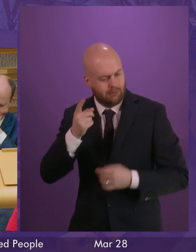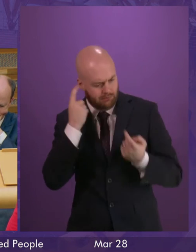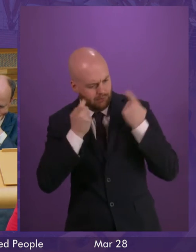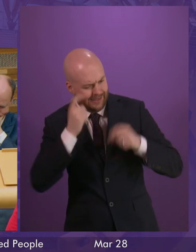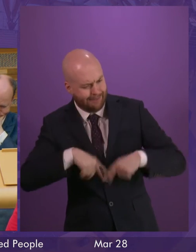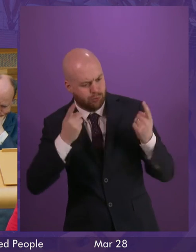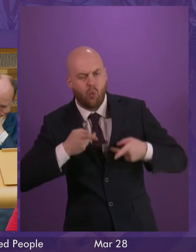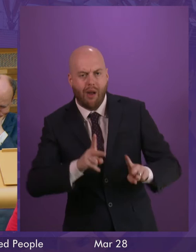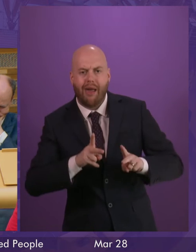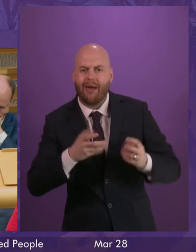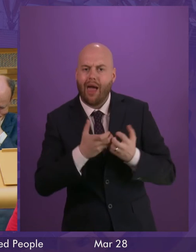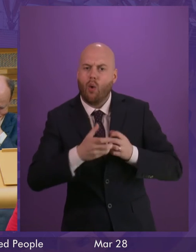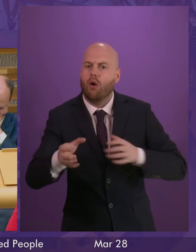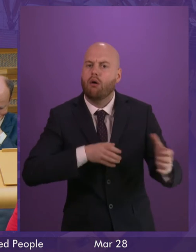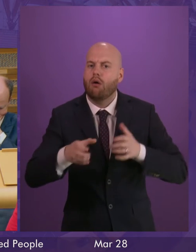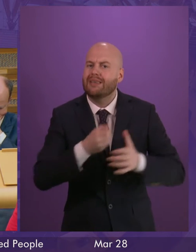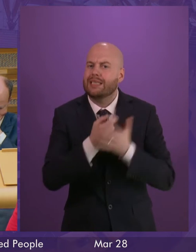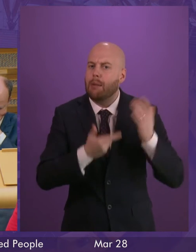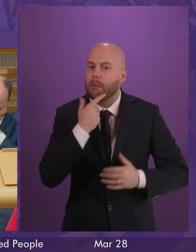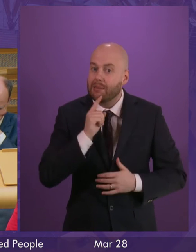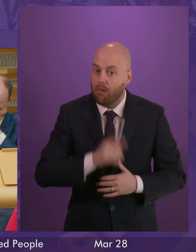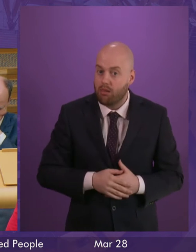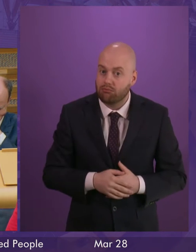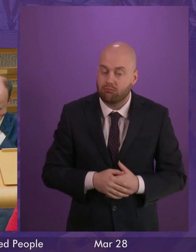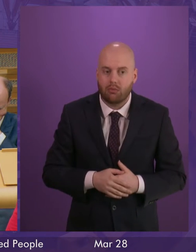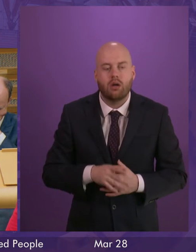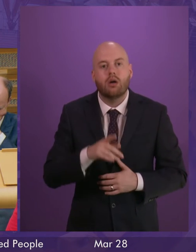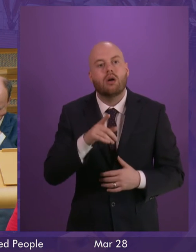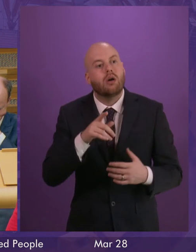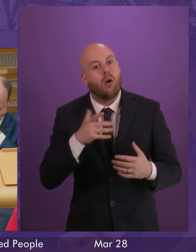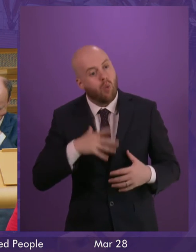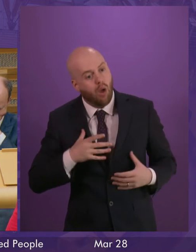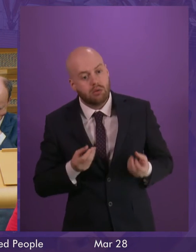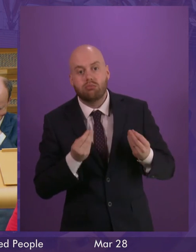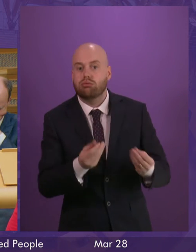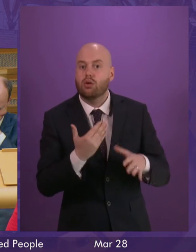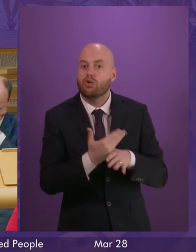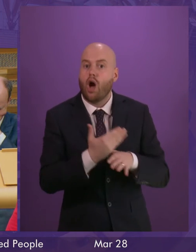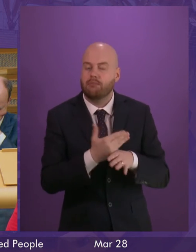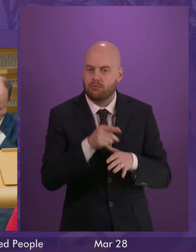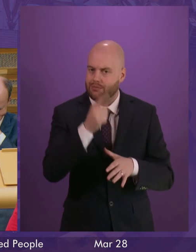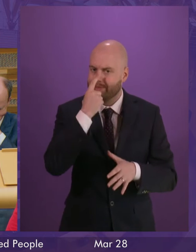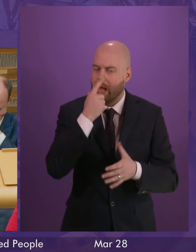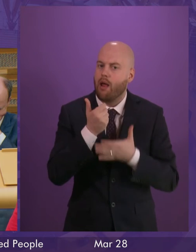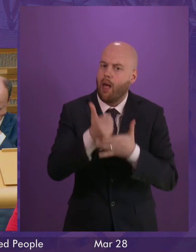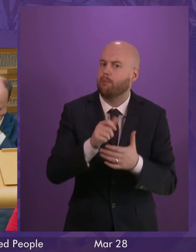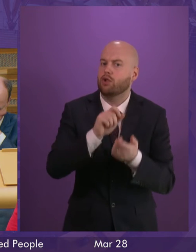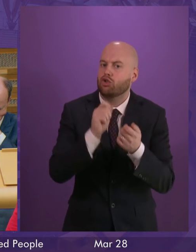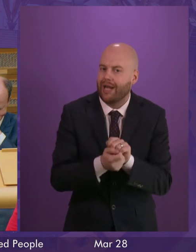disabled workers. By changing behaviours and cultures in their business they can help to change attitudes across